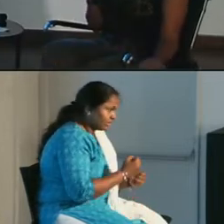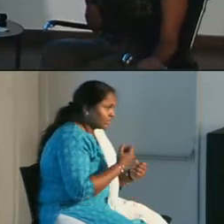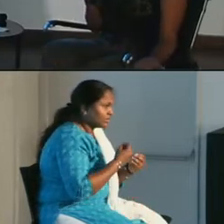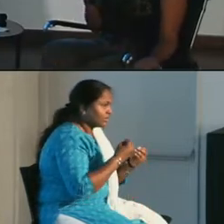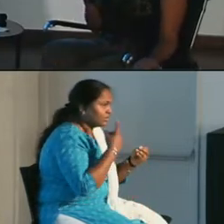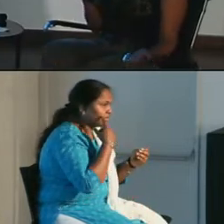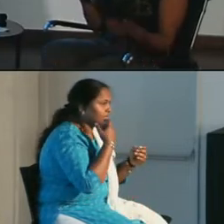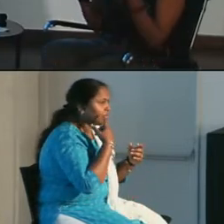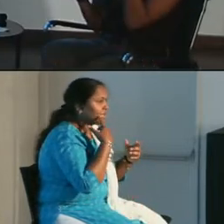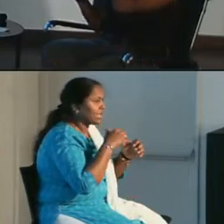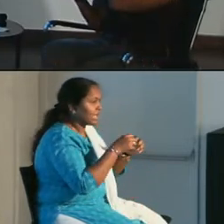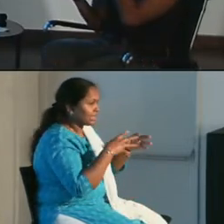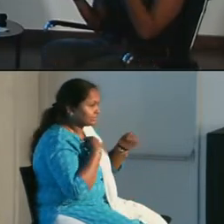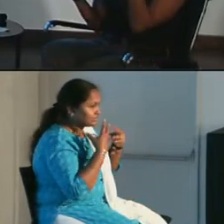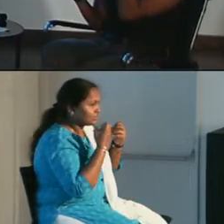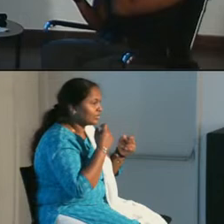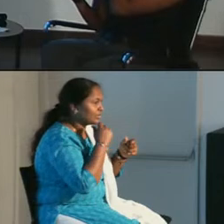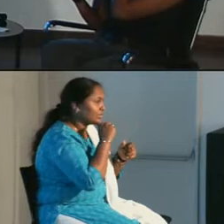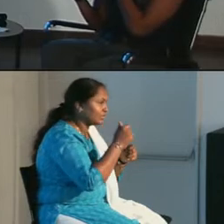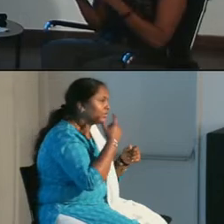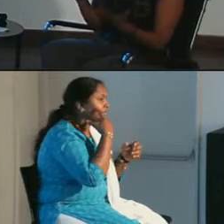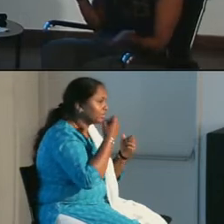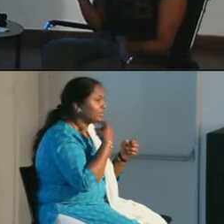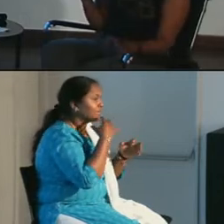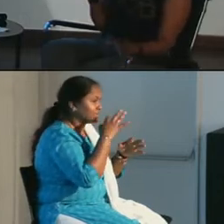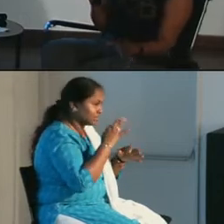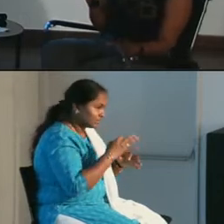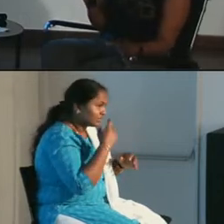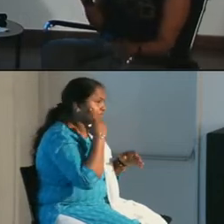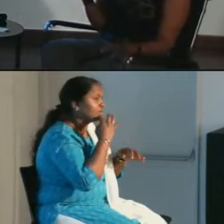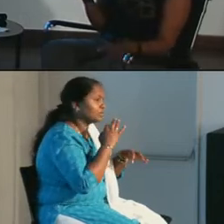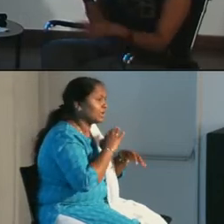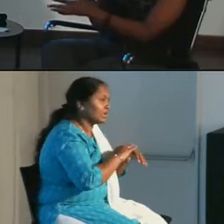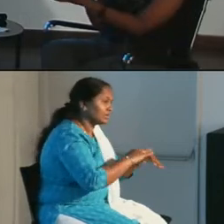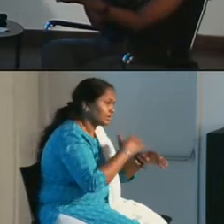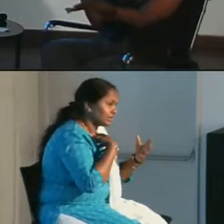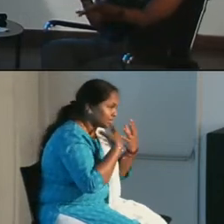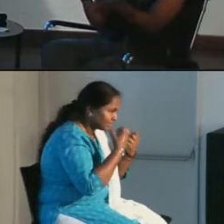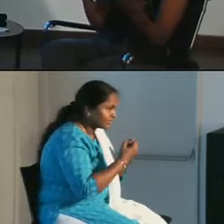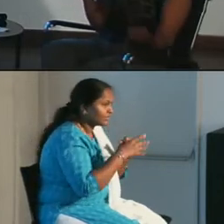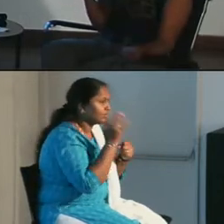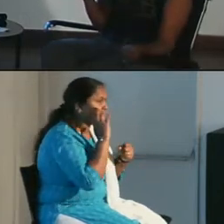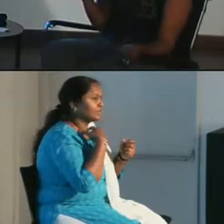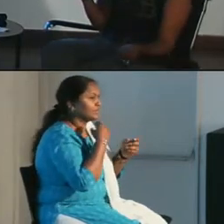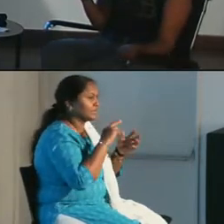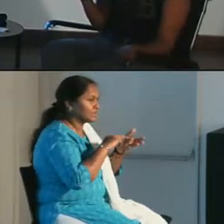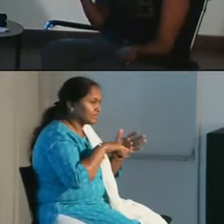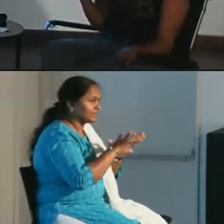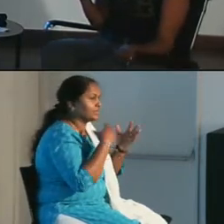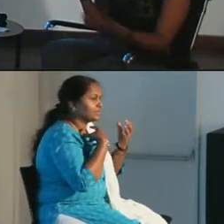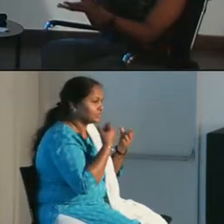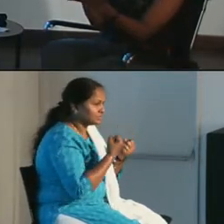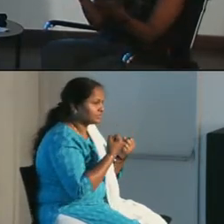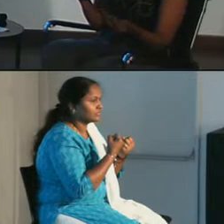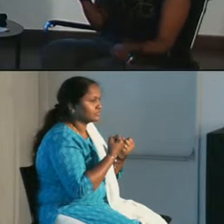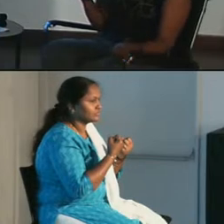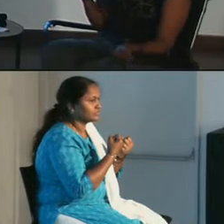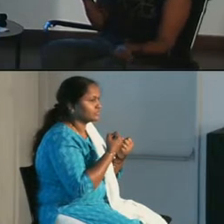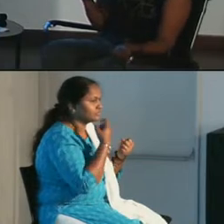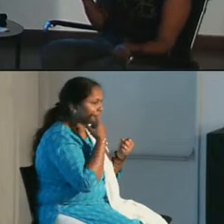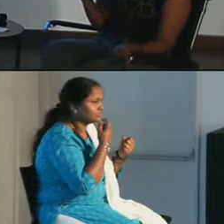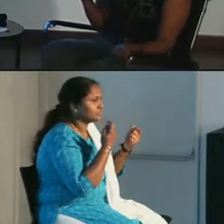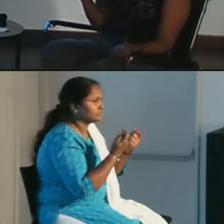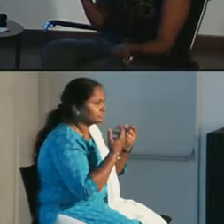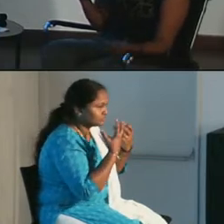Graffiti is very acceptable. In fact, I have to tell you about a really bitter experience I had when I curated recently at a